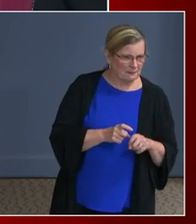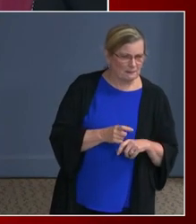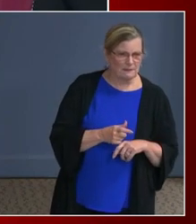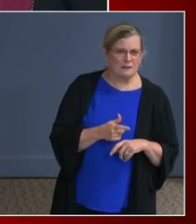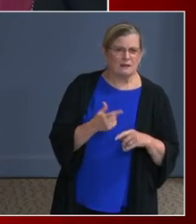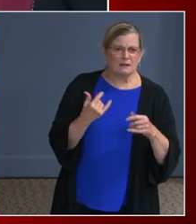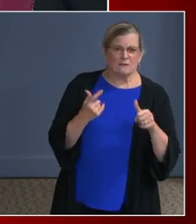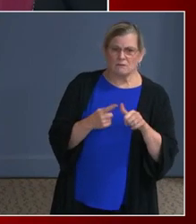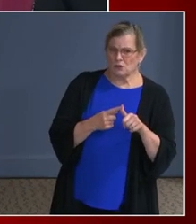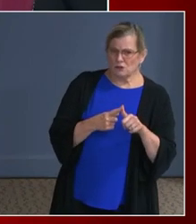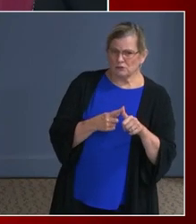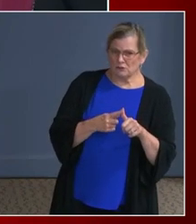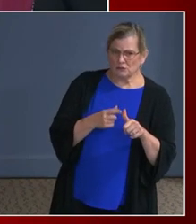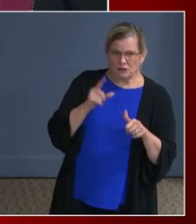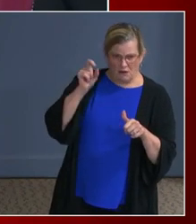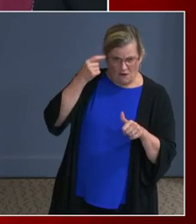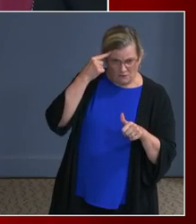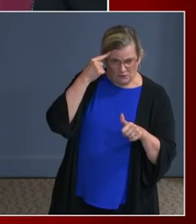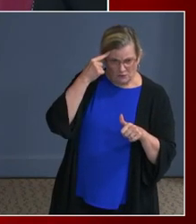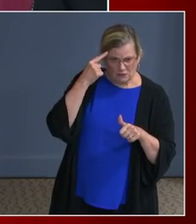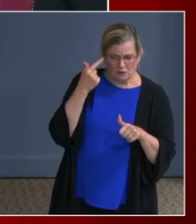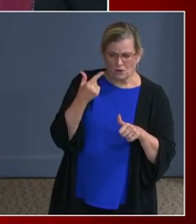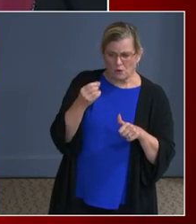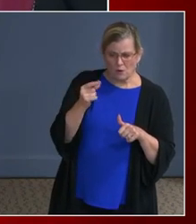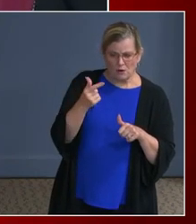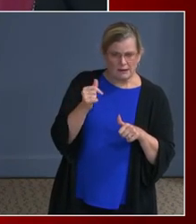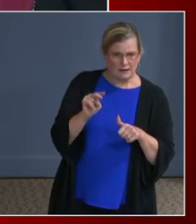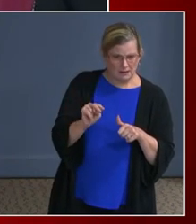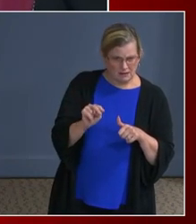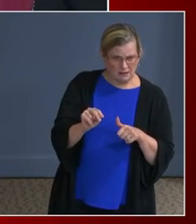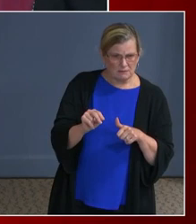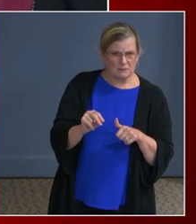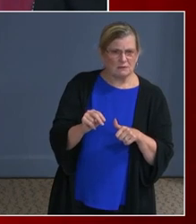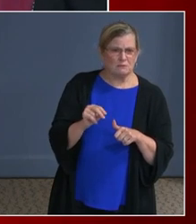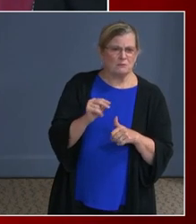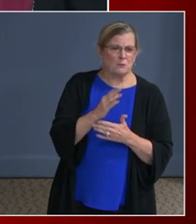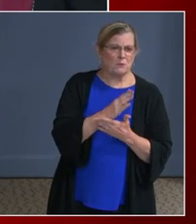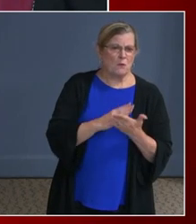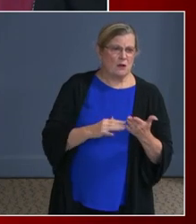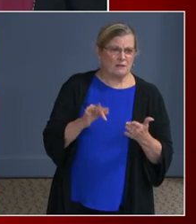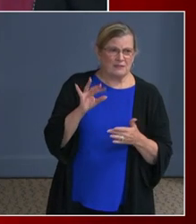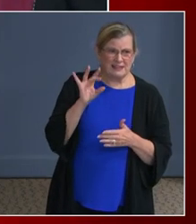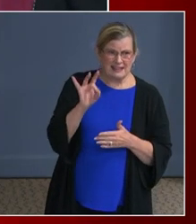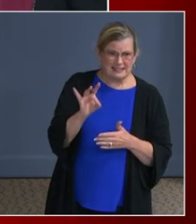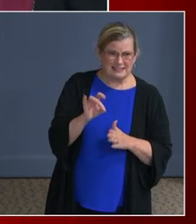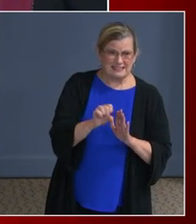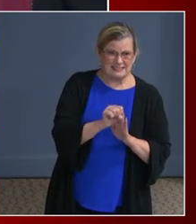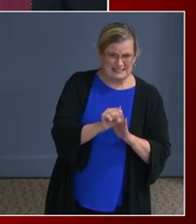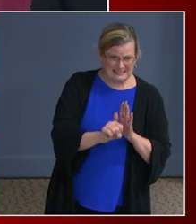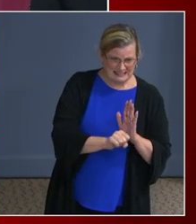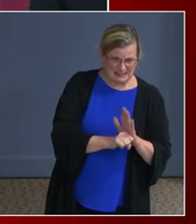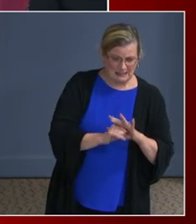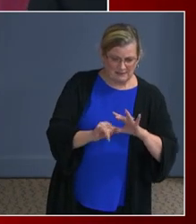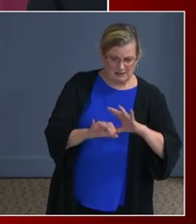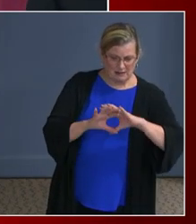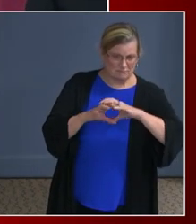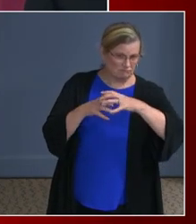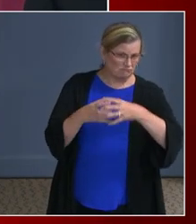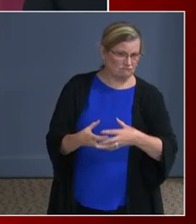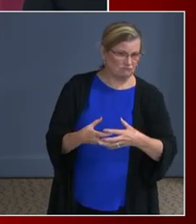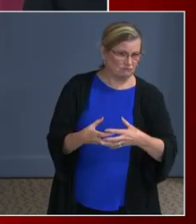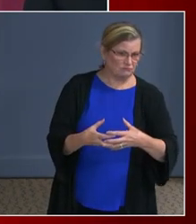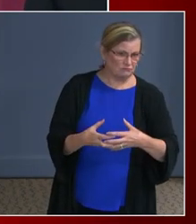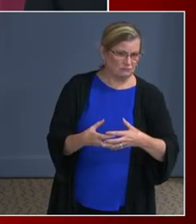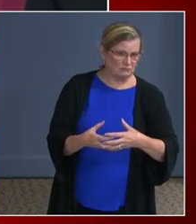and Northam announced that they are part of an 8-state compact to do bulk purchasing of rapid testing as a way